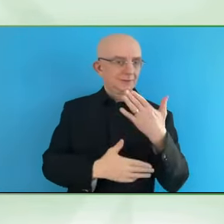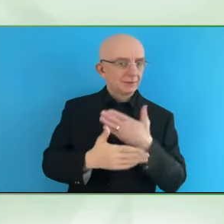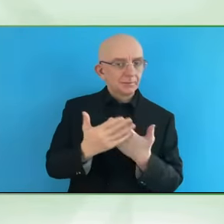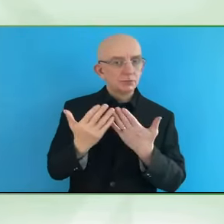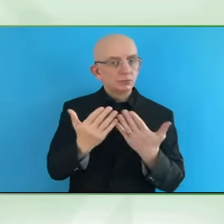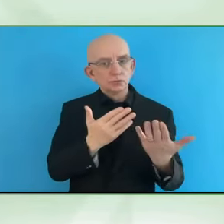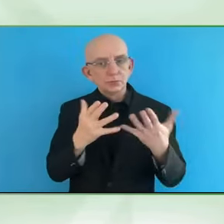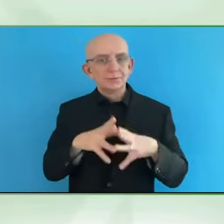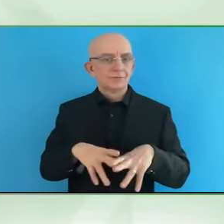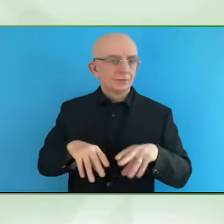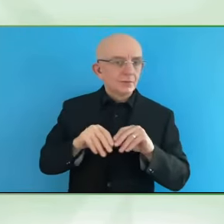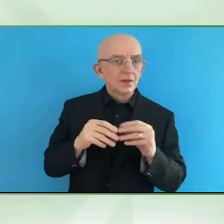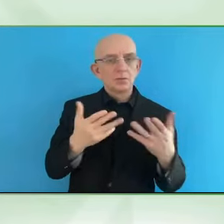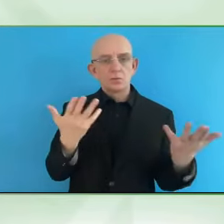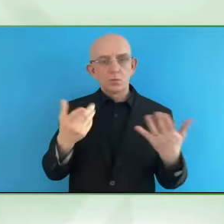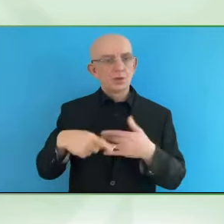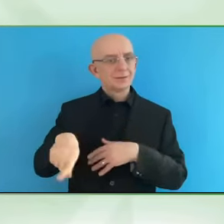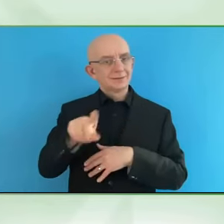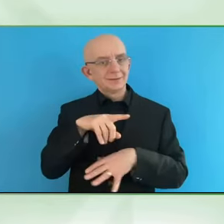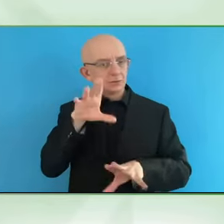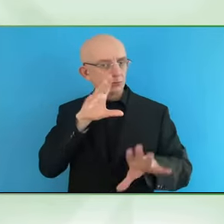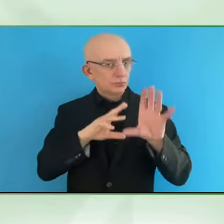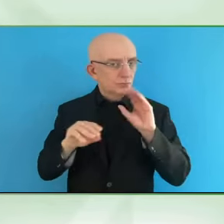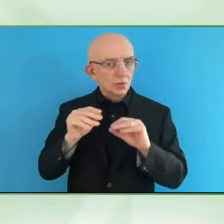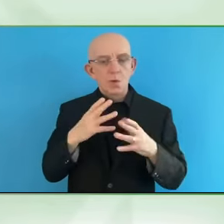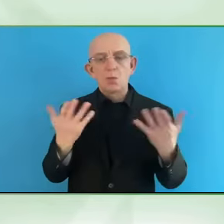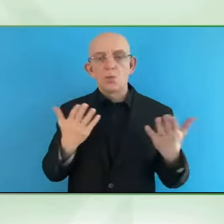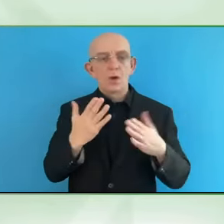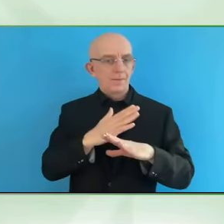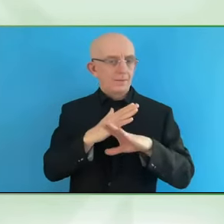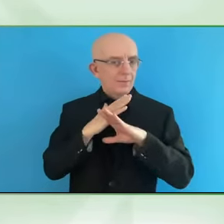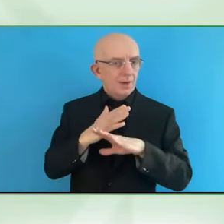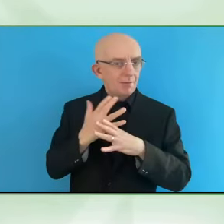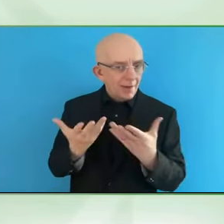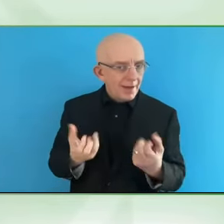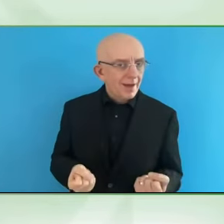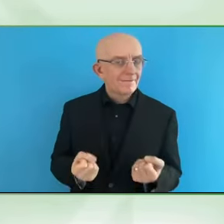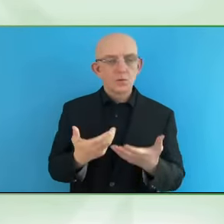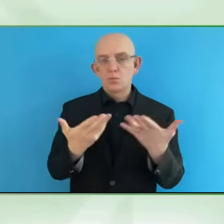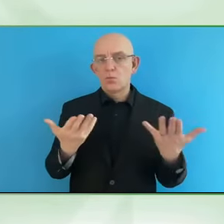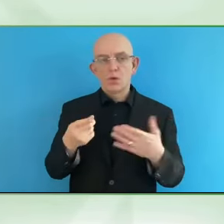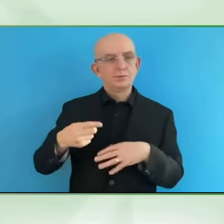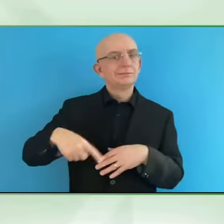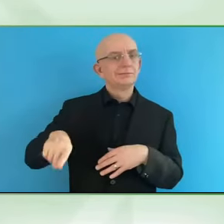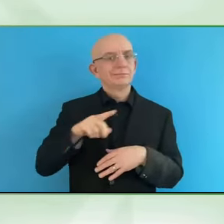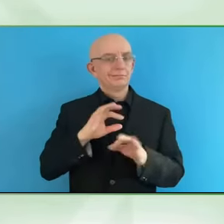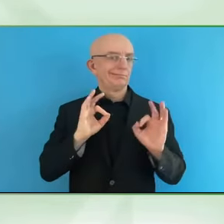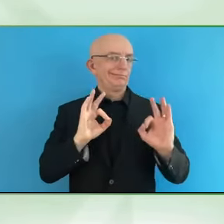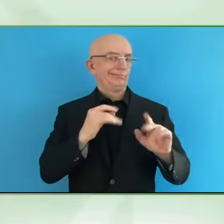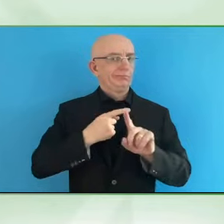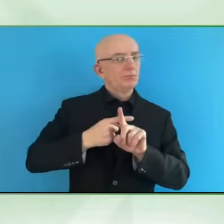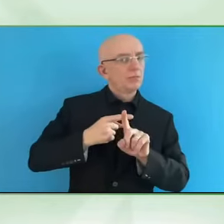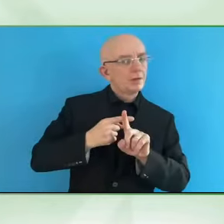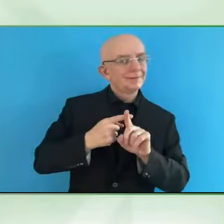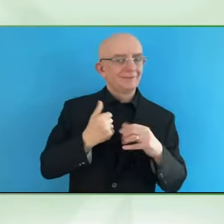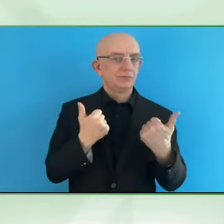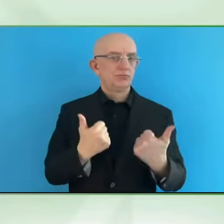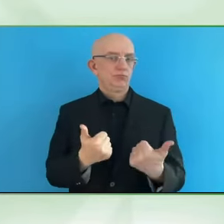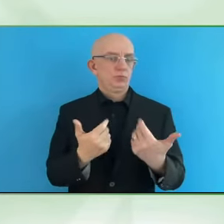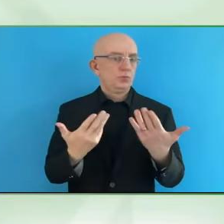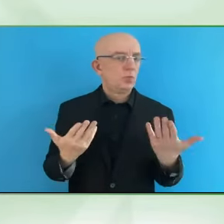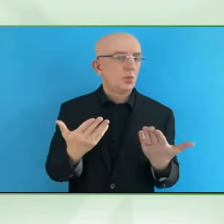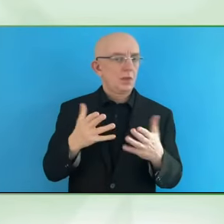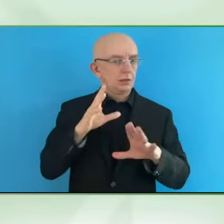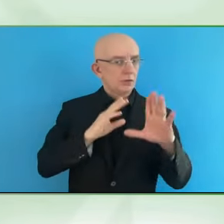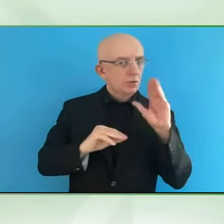learning. And include them and their representative organizations in the governance structures you develop and the monitoring tools